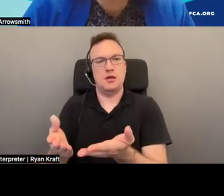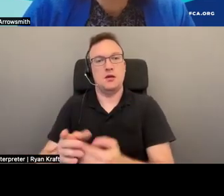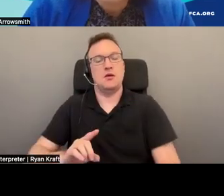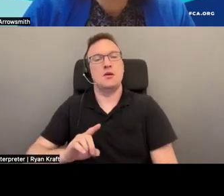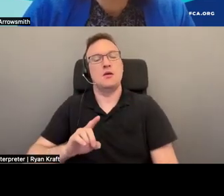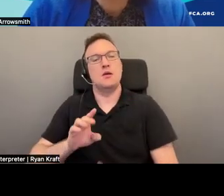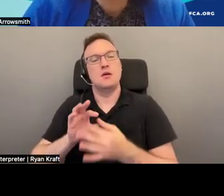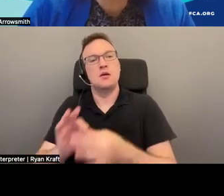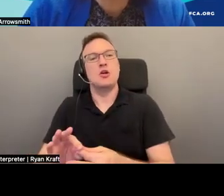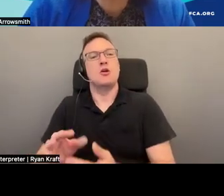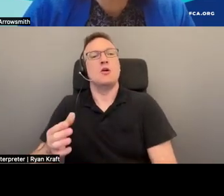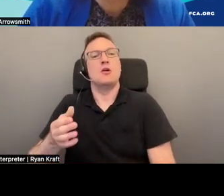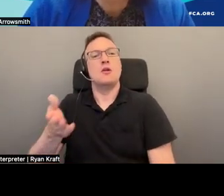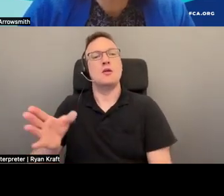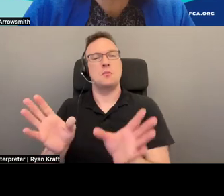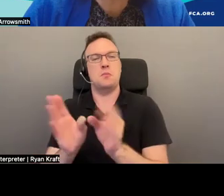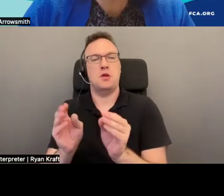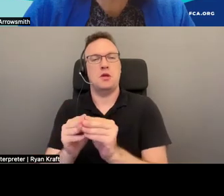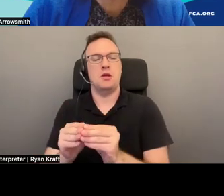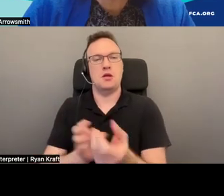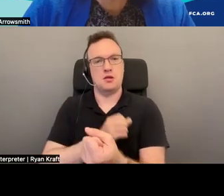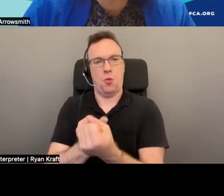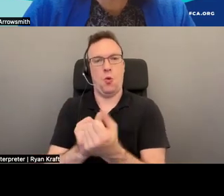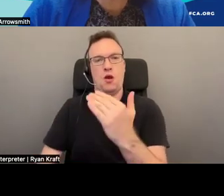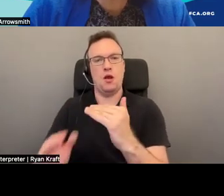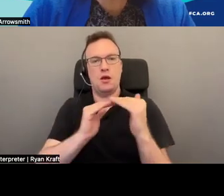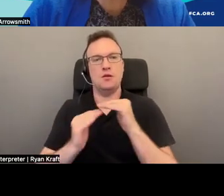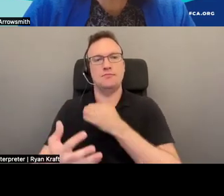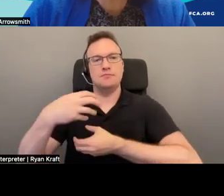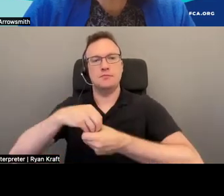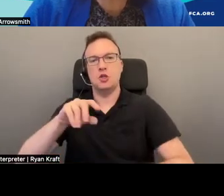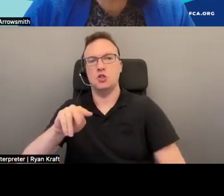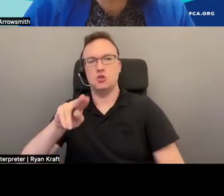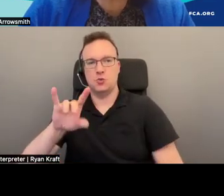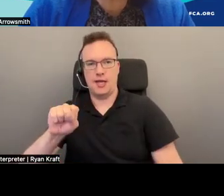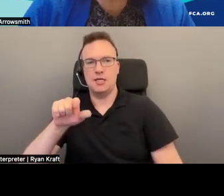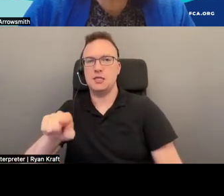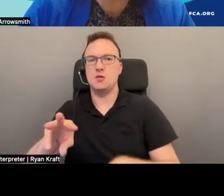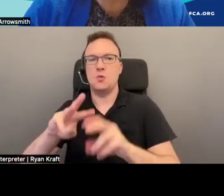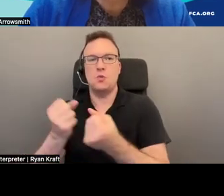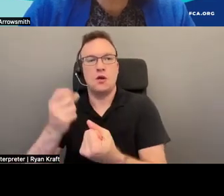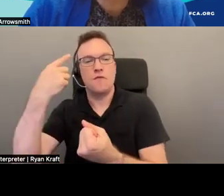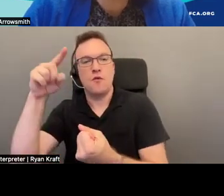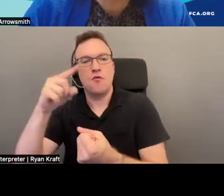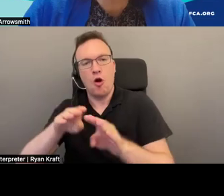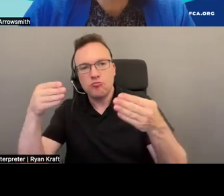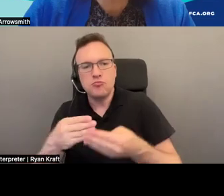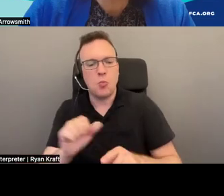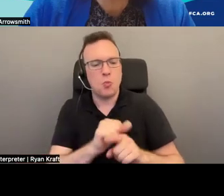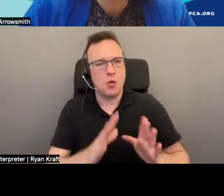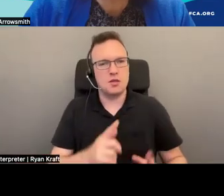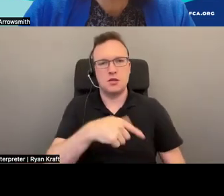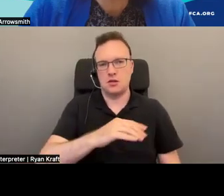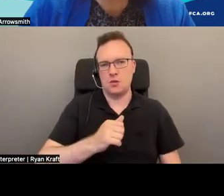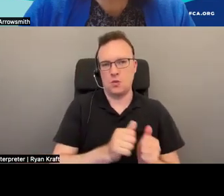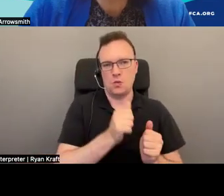in Trades conference that will be specifically focused on apprentices with disabilities and better understanding